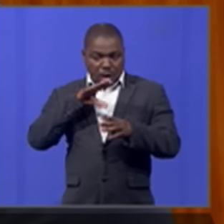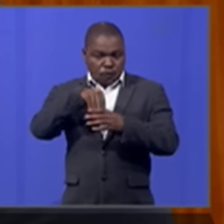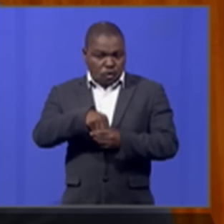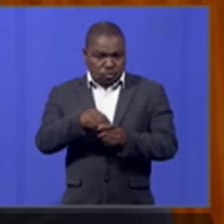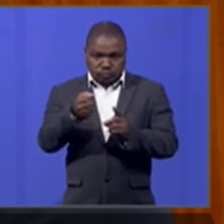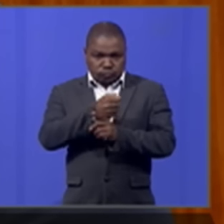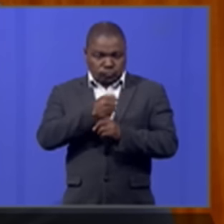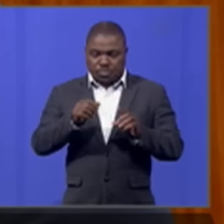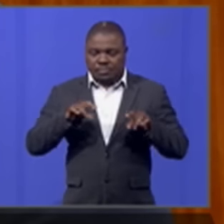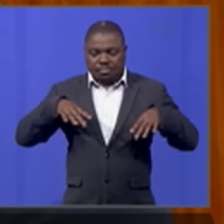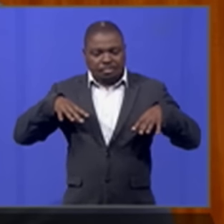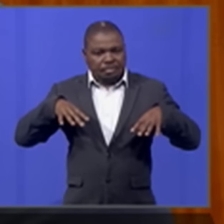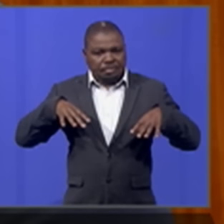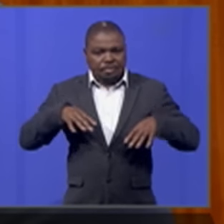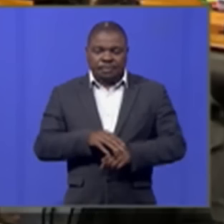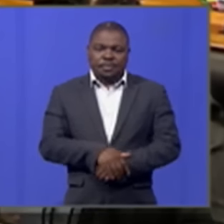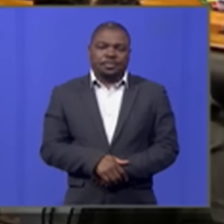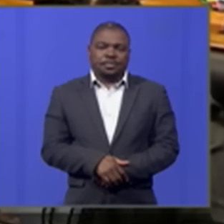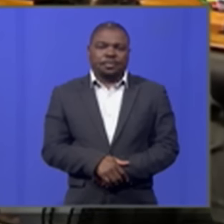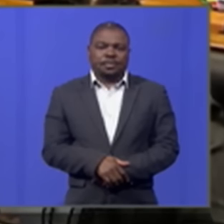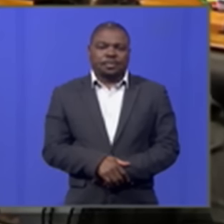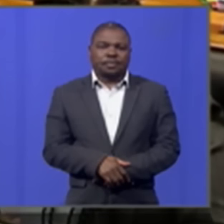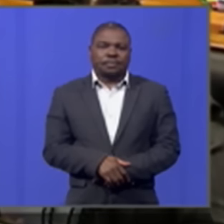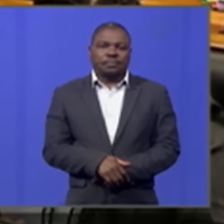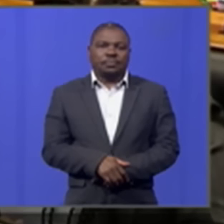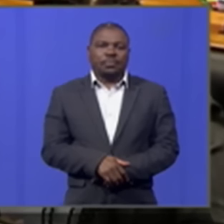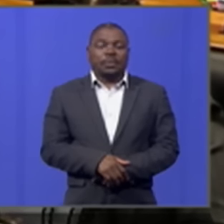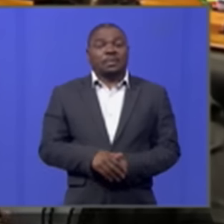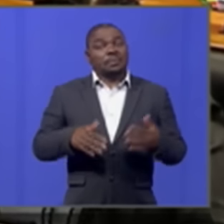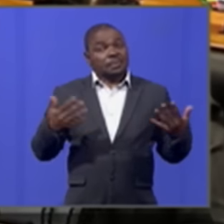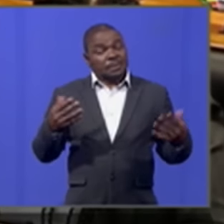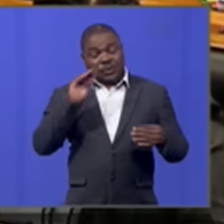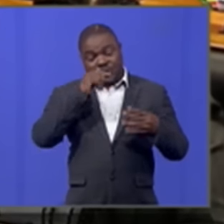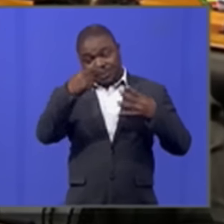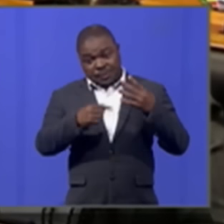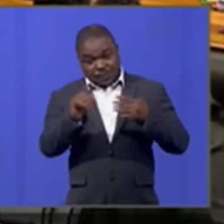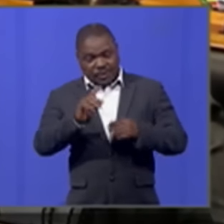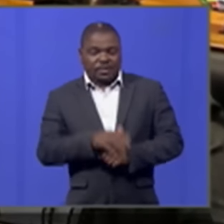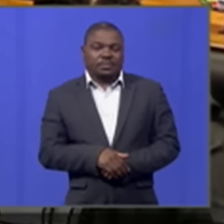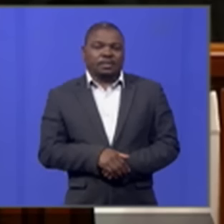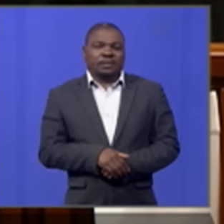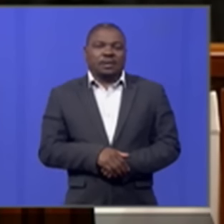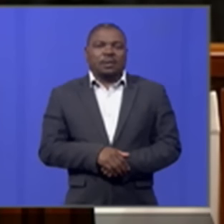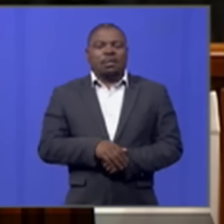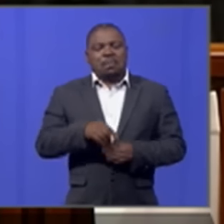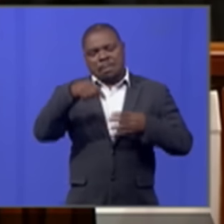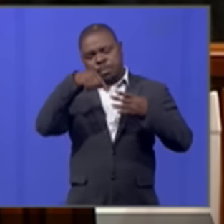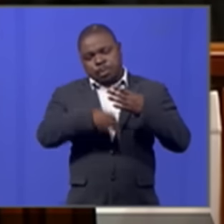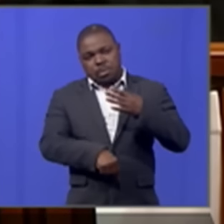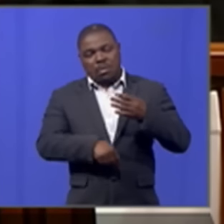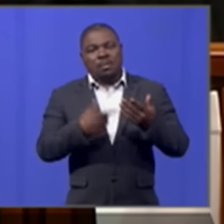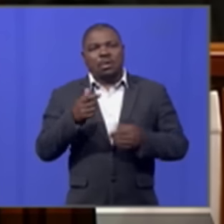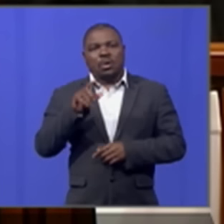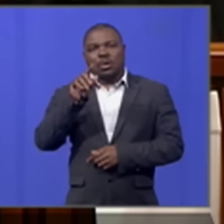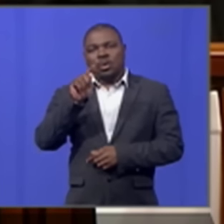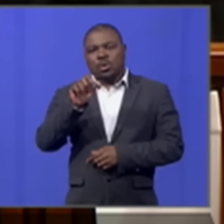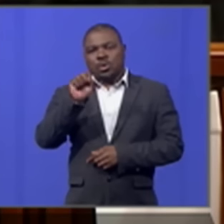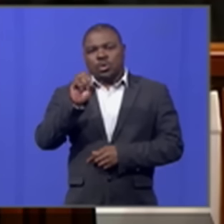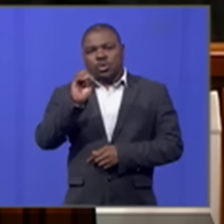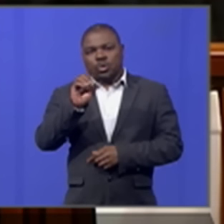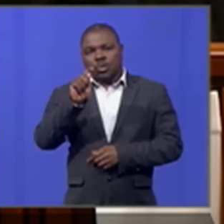in assaulting the accused. Mogaetsho mo dikganyeng tsa rona segonjono solofela go utlwa fa Tumelo Totetsi